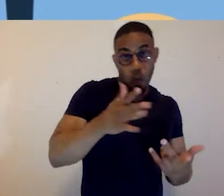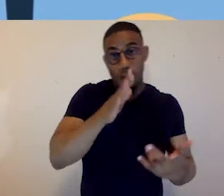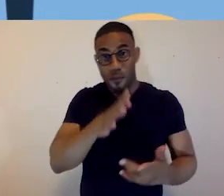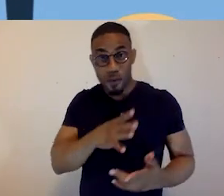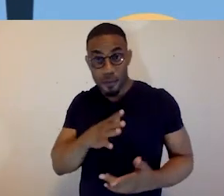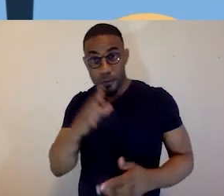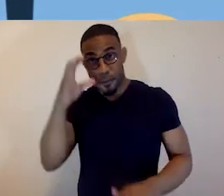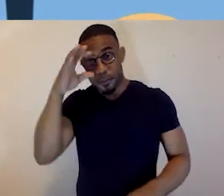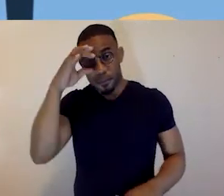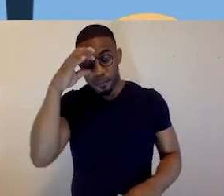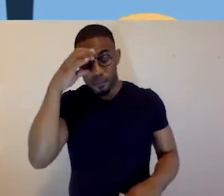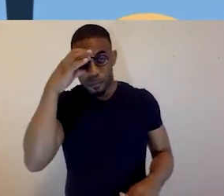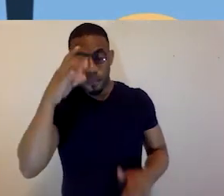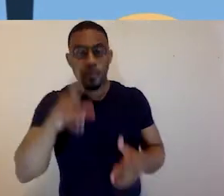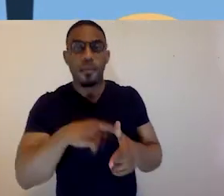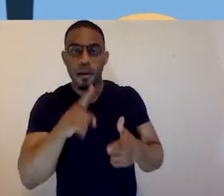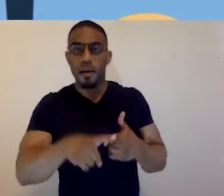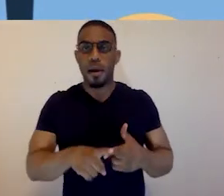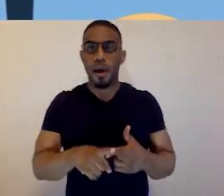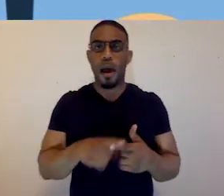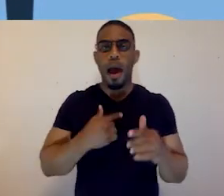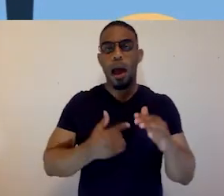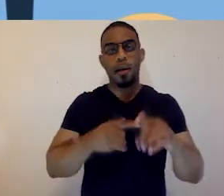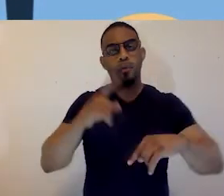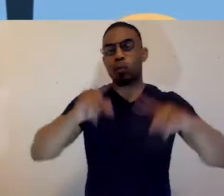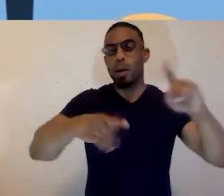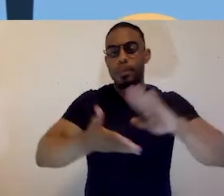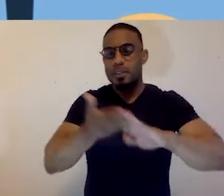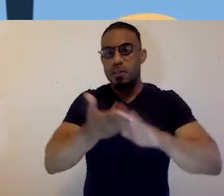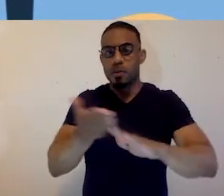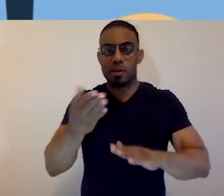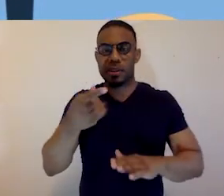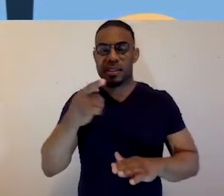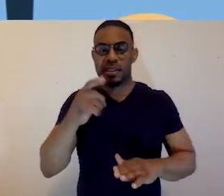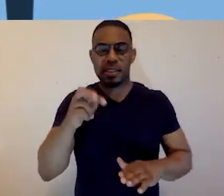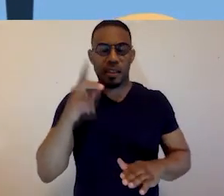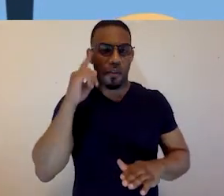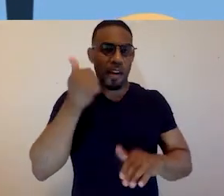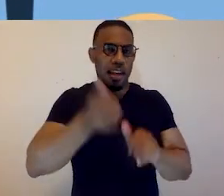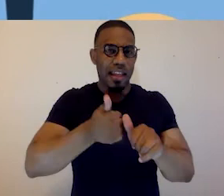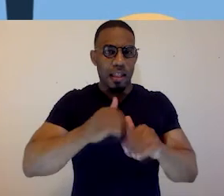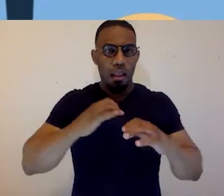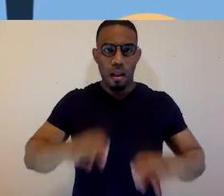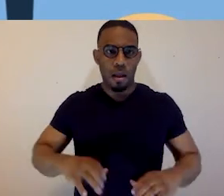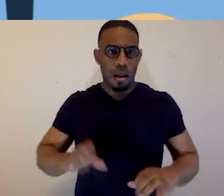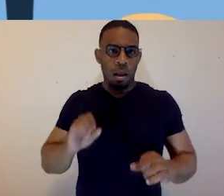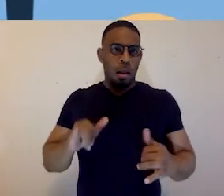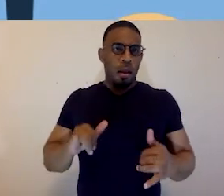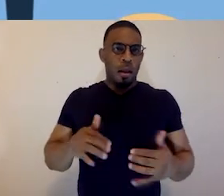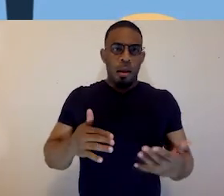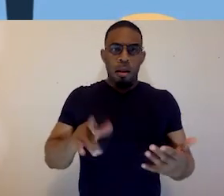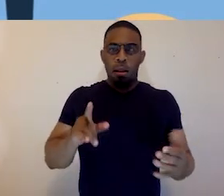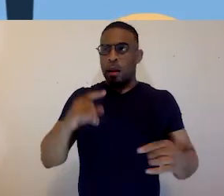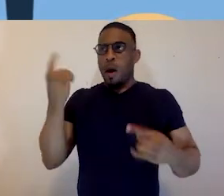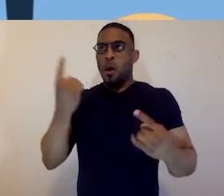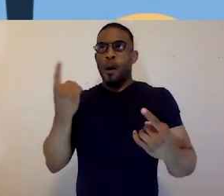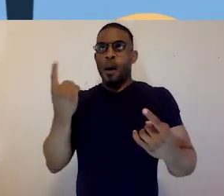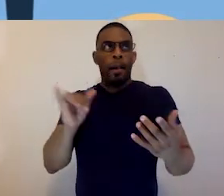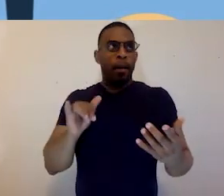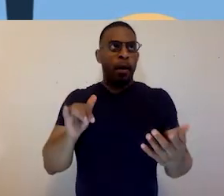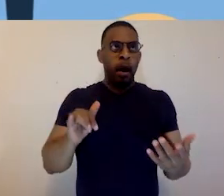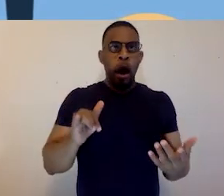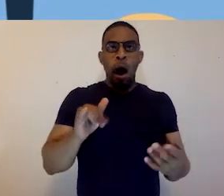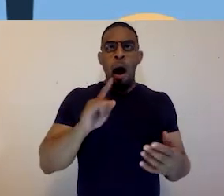female. And then I randomly generated the gender of each of these customers. So there was always like